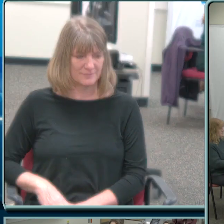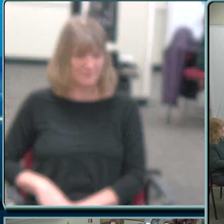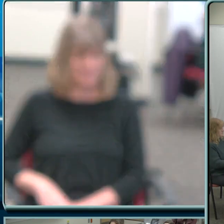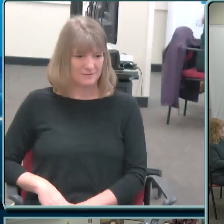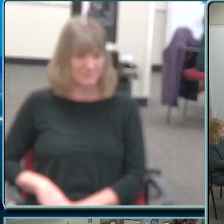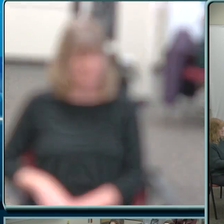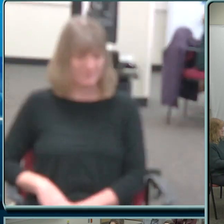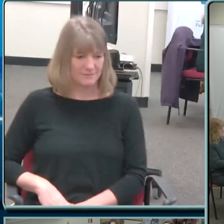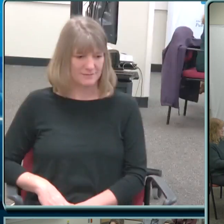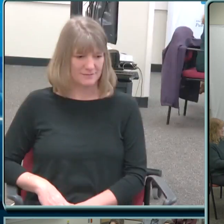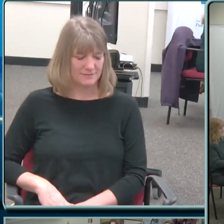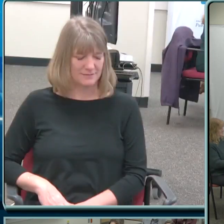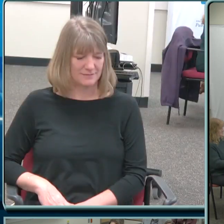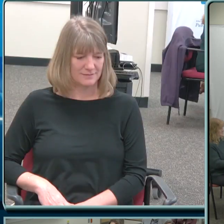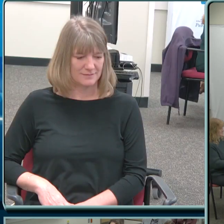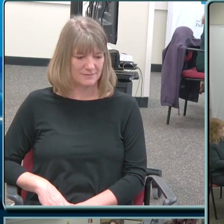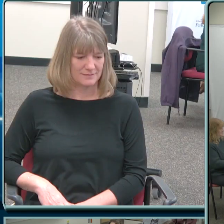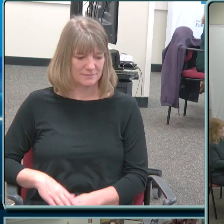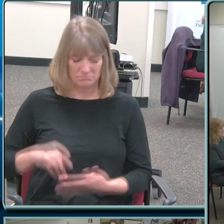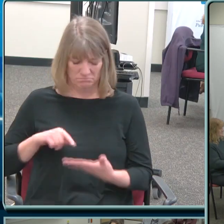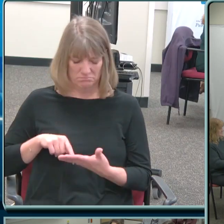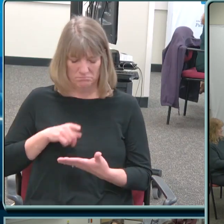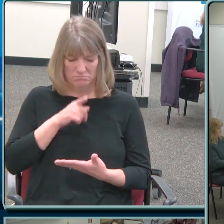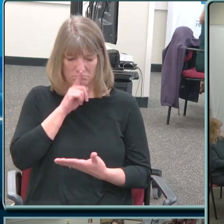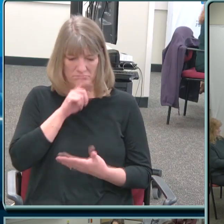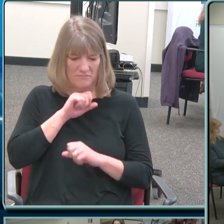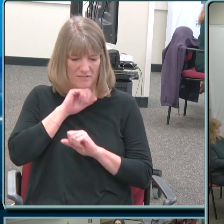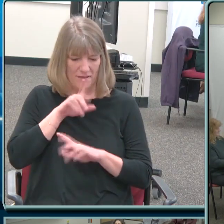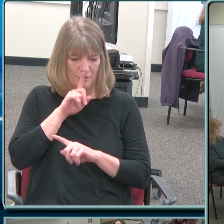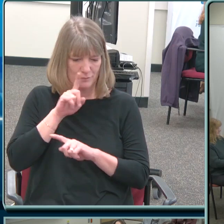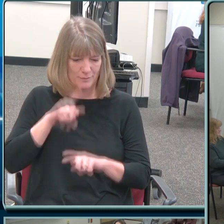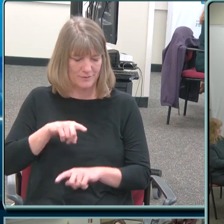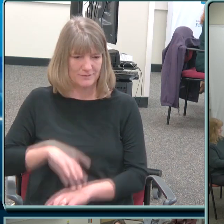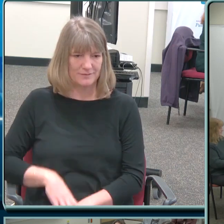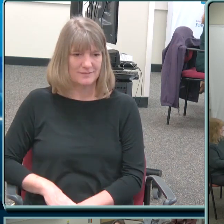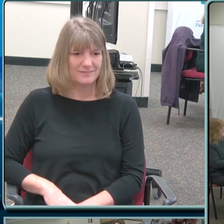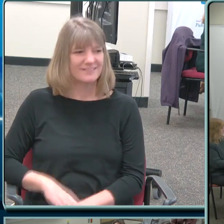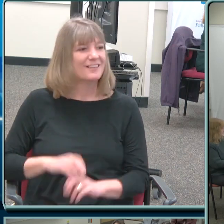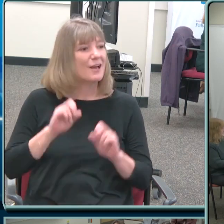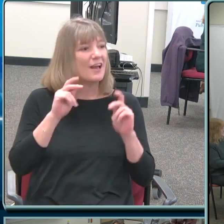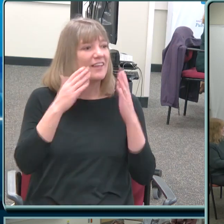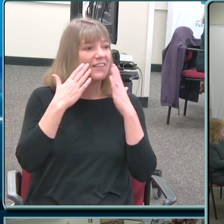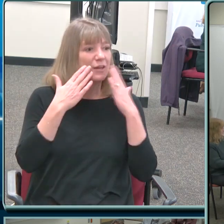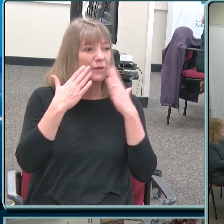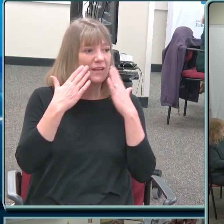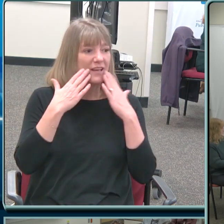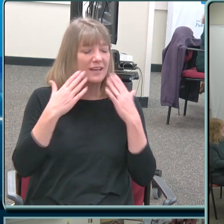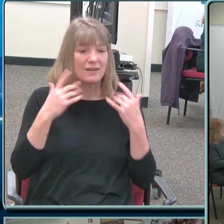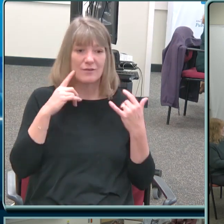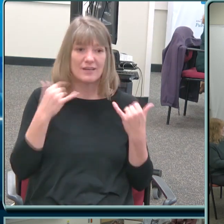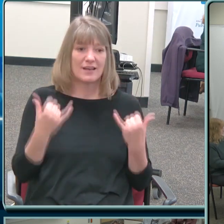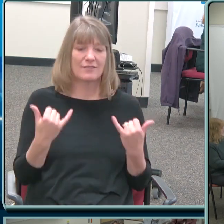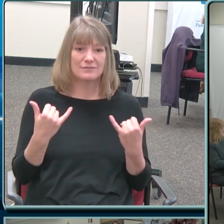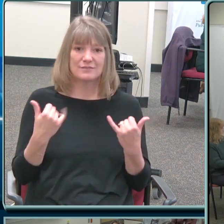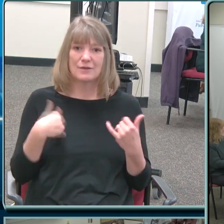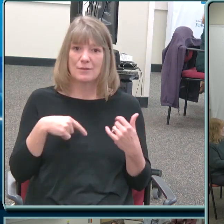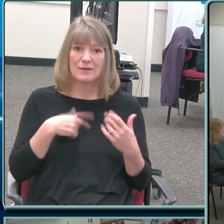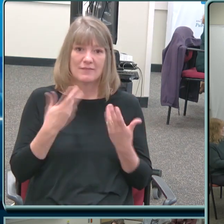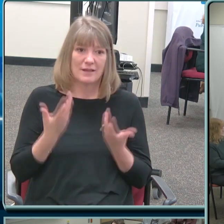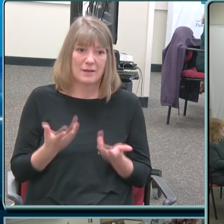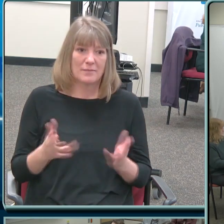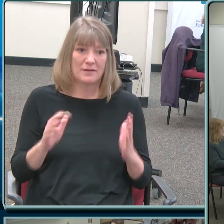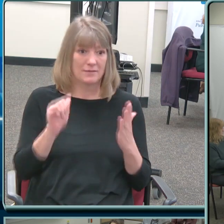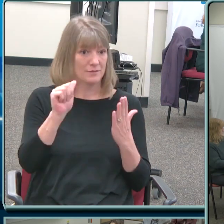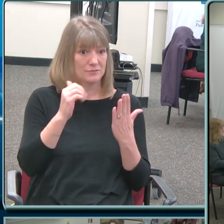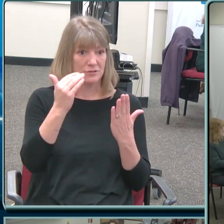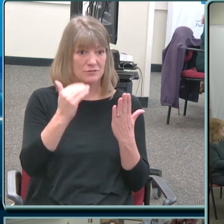okay. Nothing to report, but thank you, everybody. And at this time, we've completed our agenda.